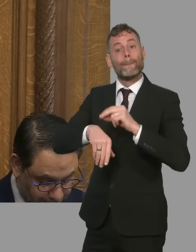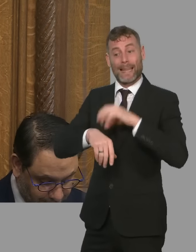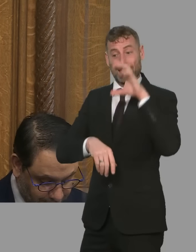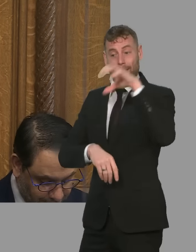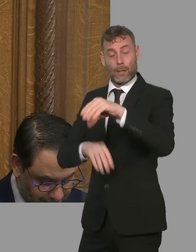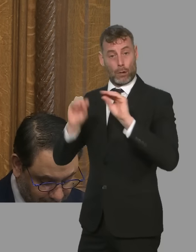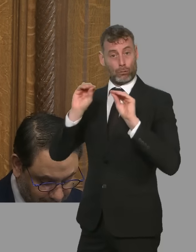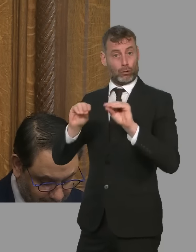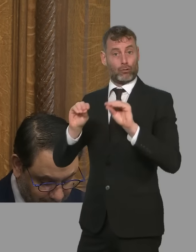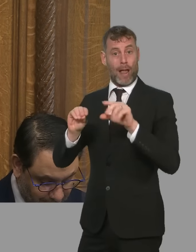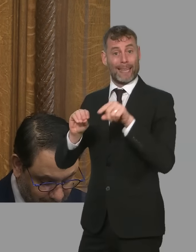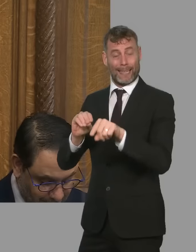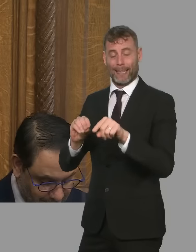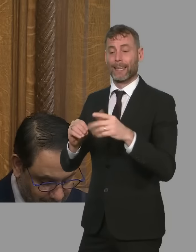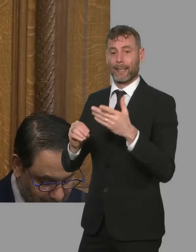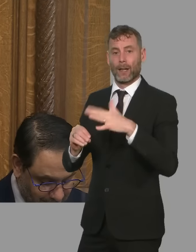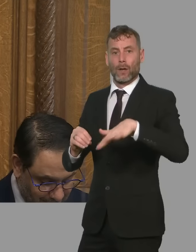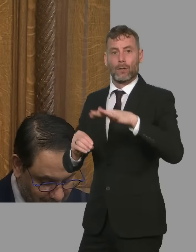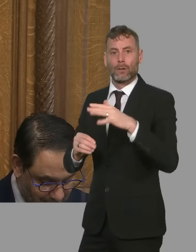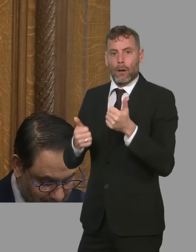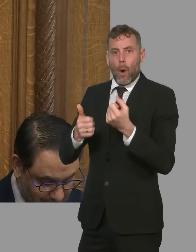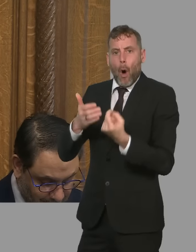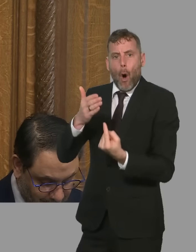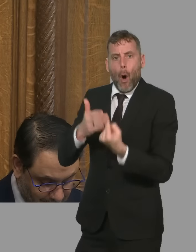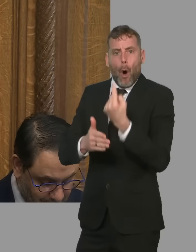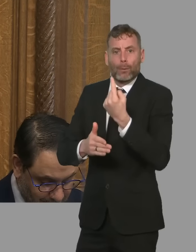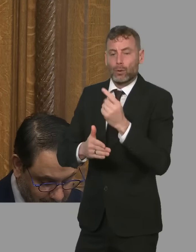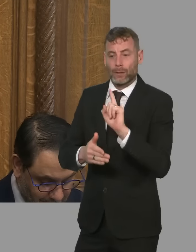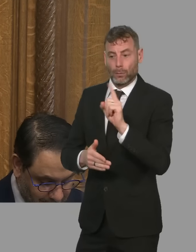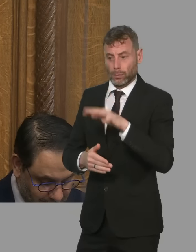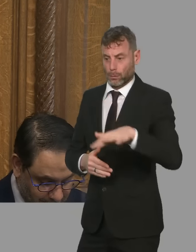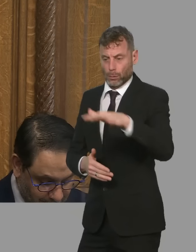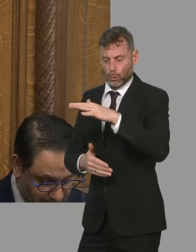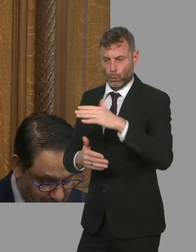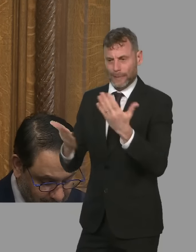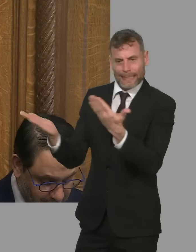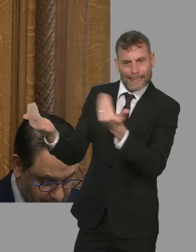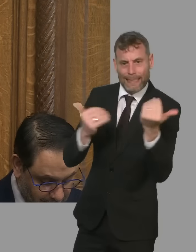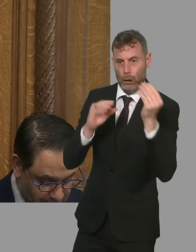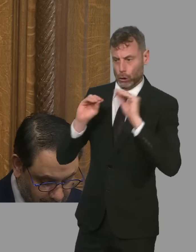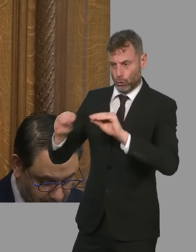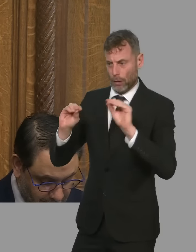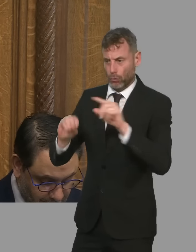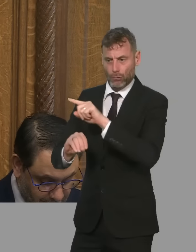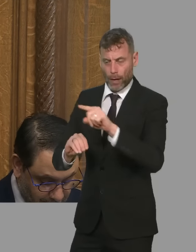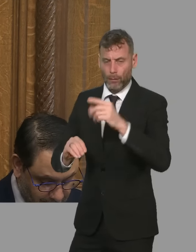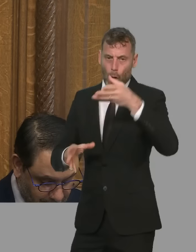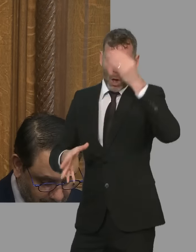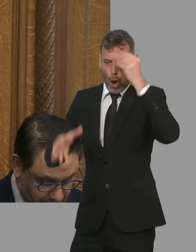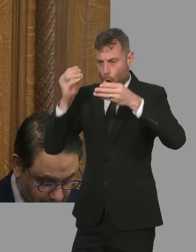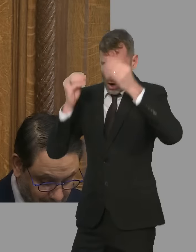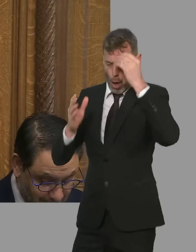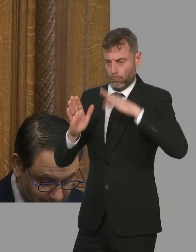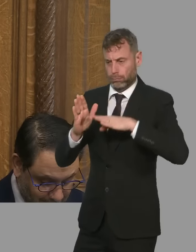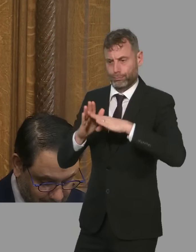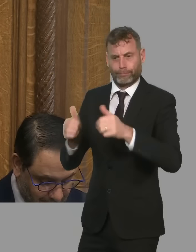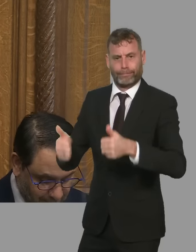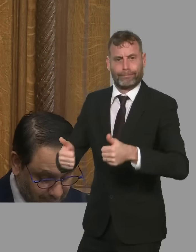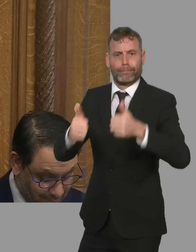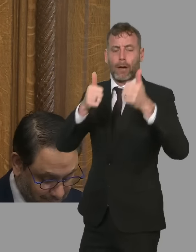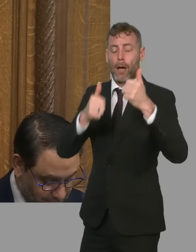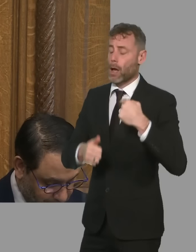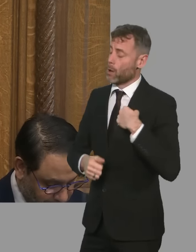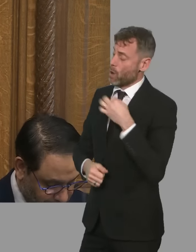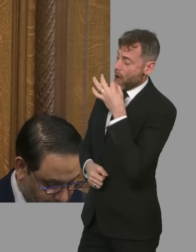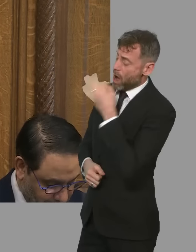the expertise? Would he agree to a site meeting with me to discuss funding opportunities to develop that policing